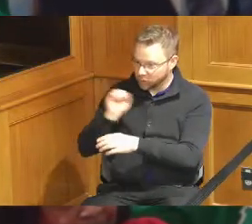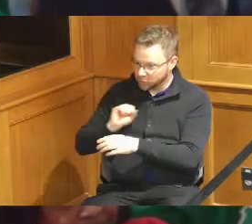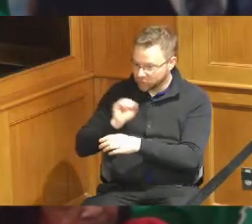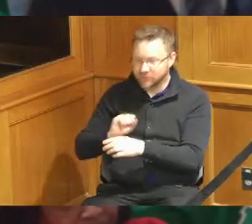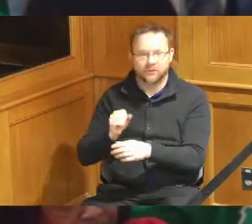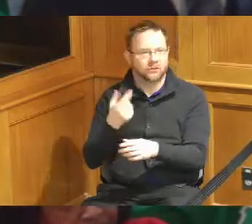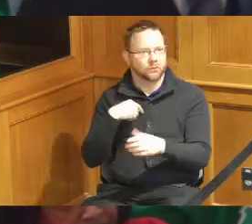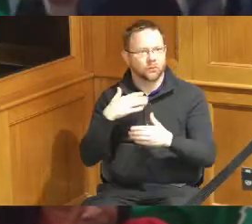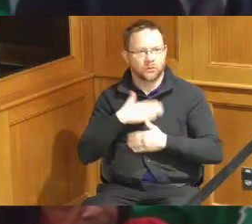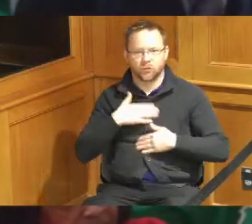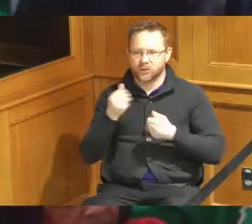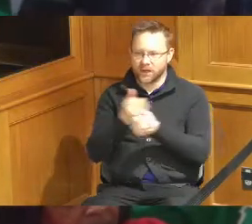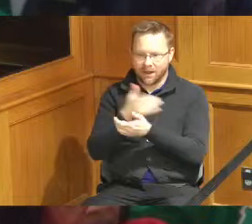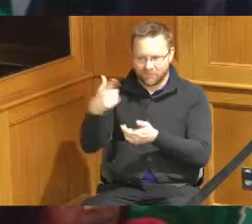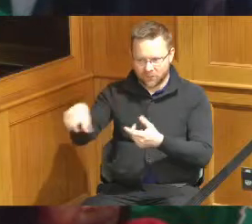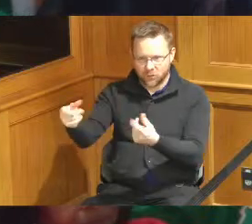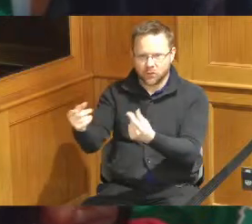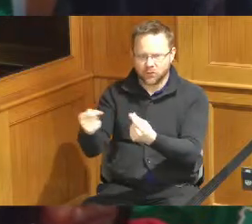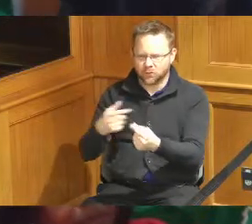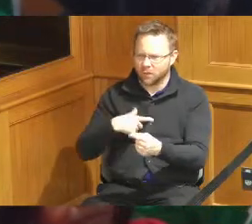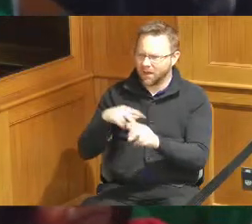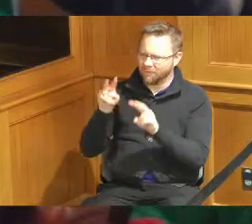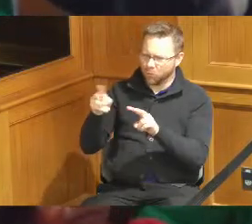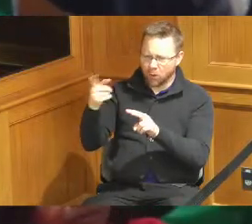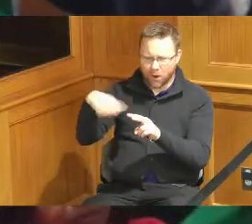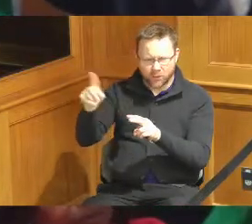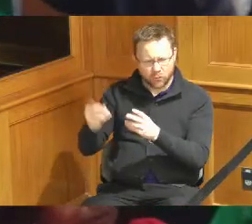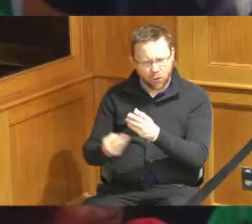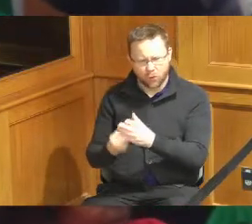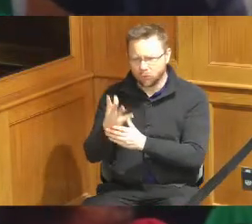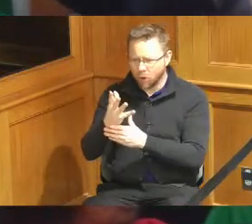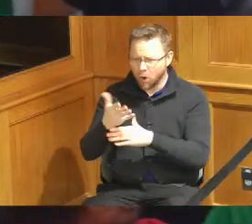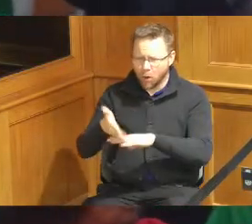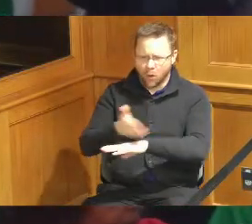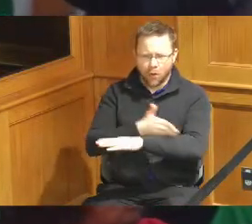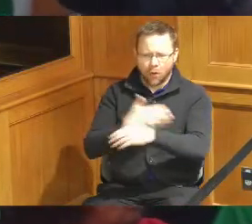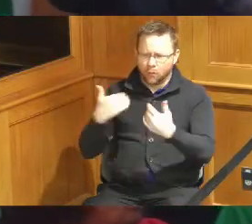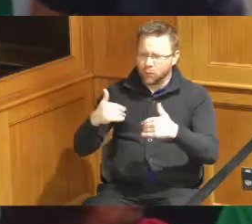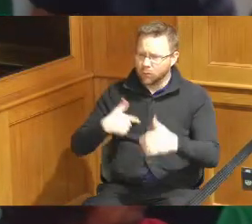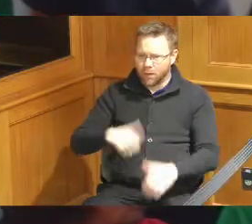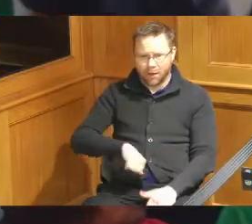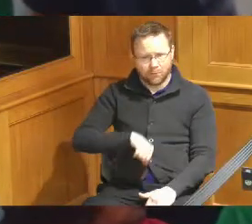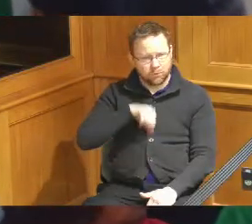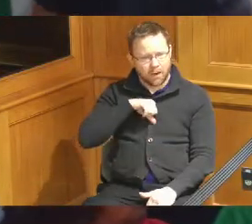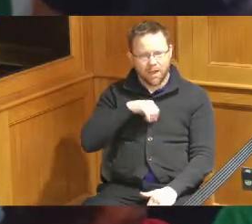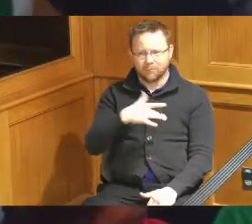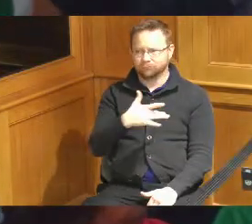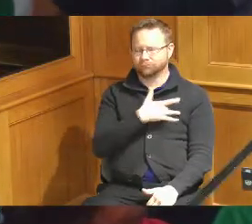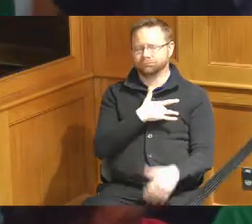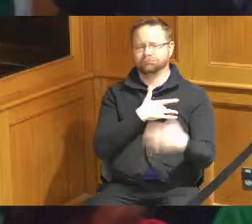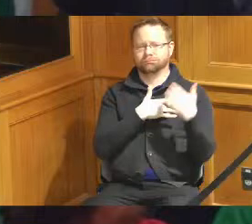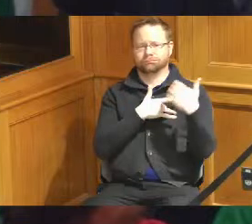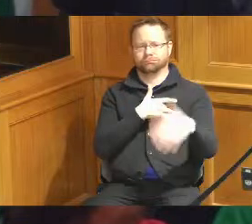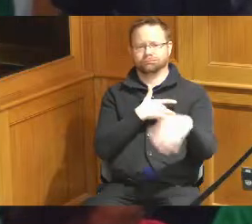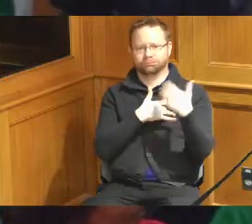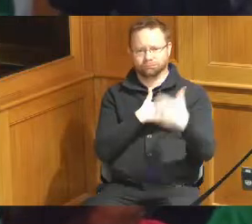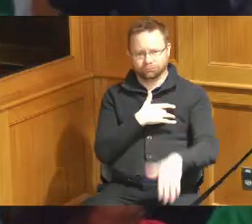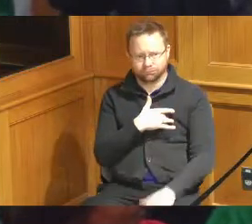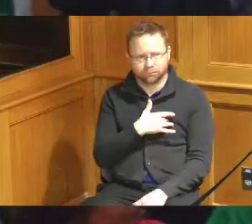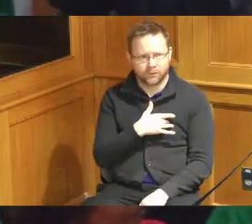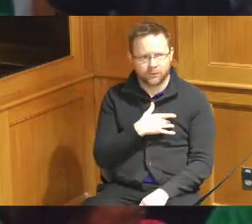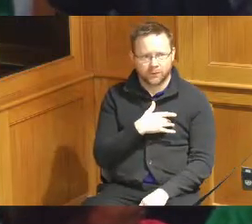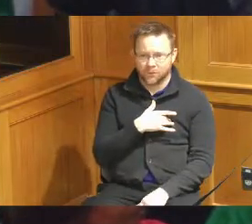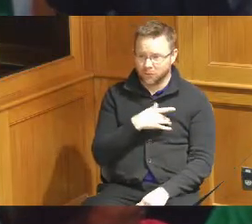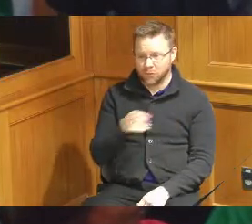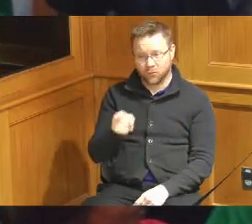appreciate all that you continue to do. I've watched you grow. I am so proud of you. Words can't even express it. You are truly a